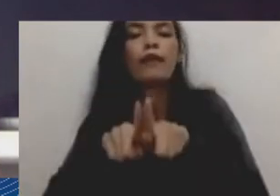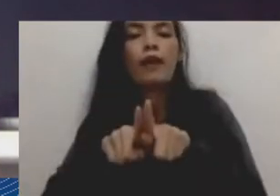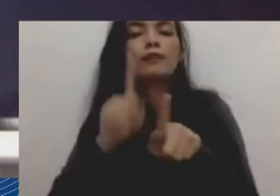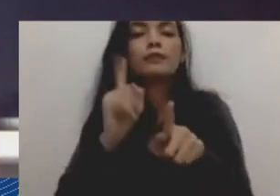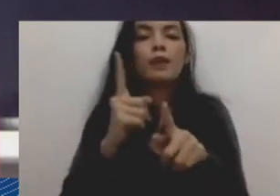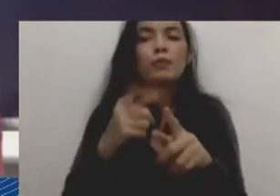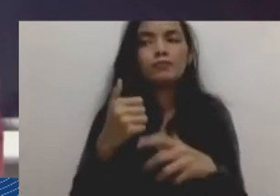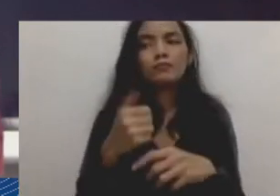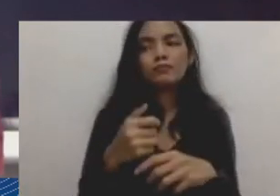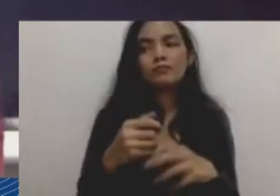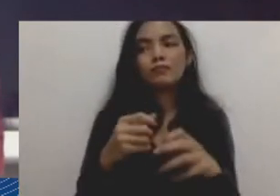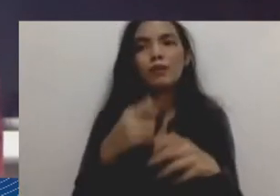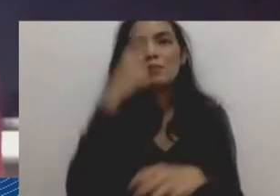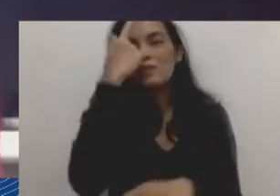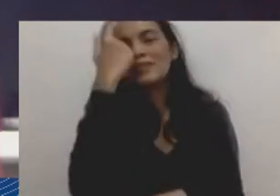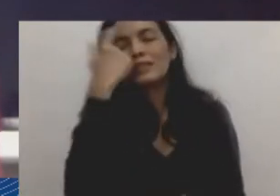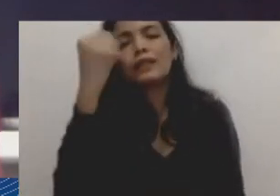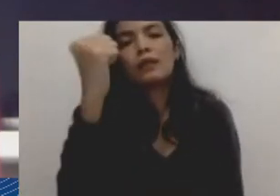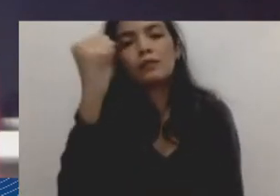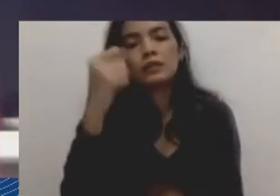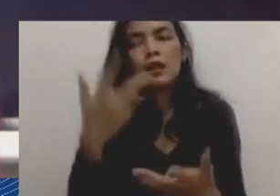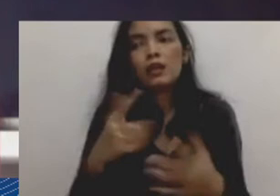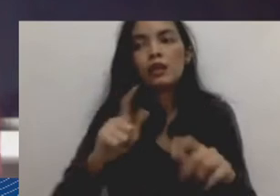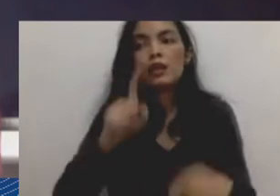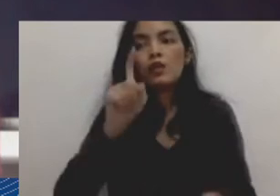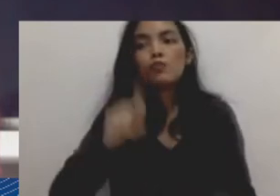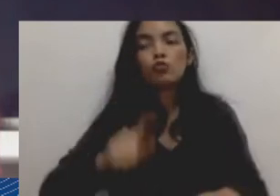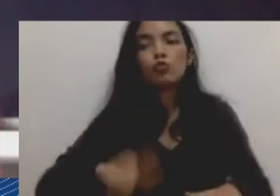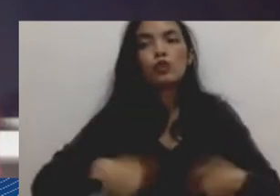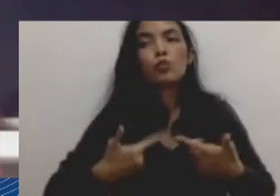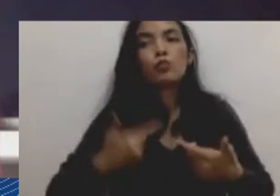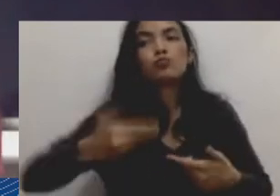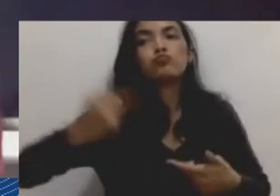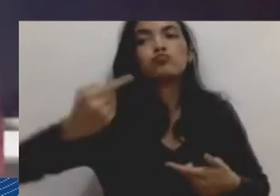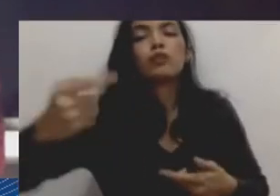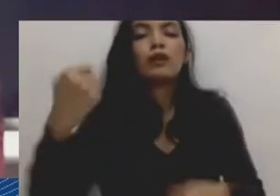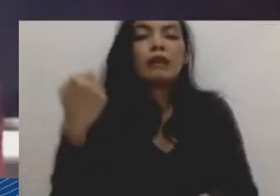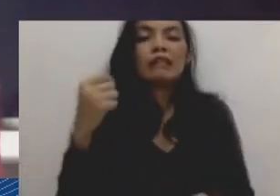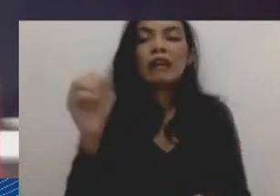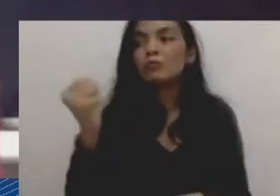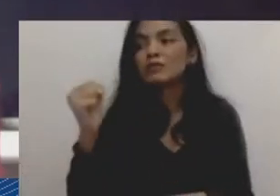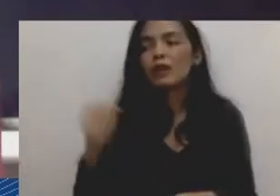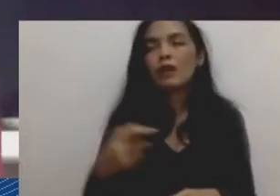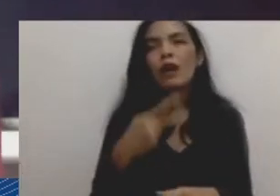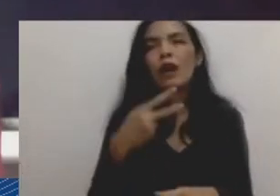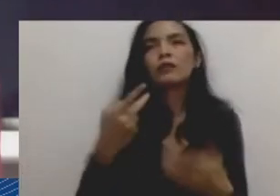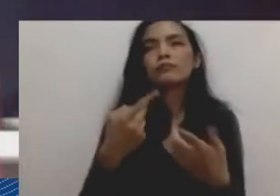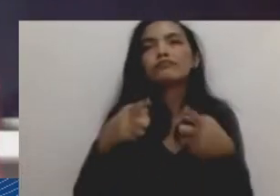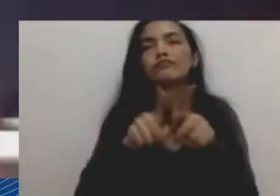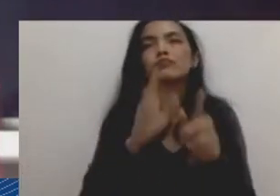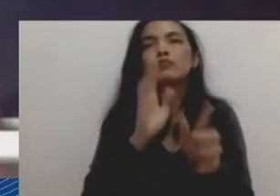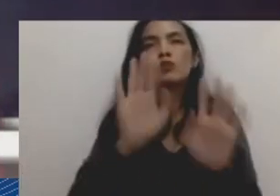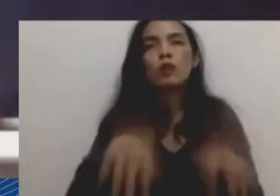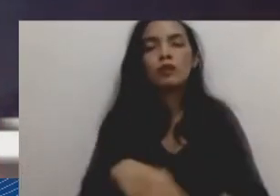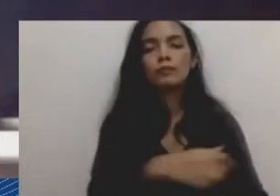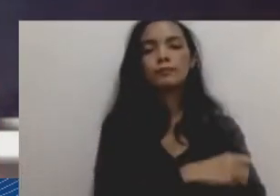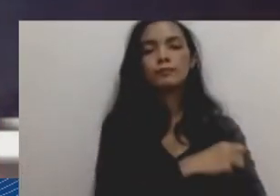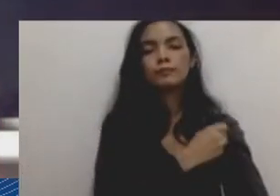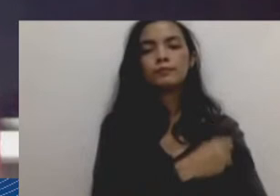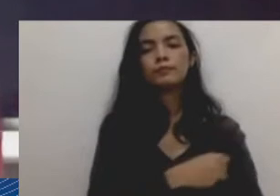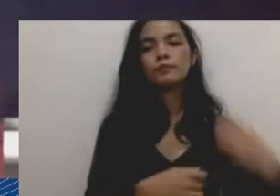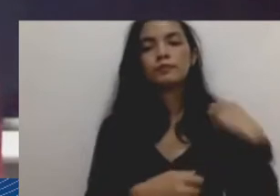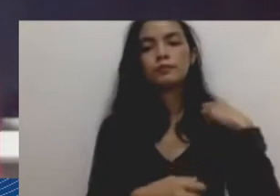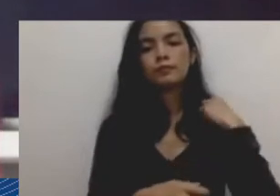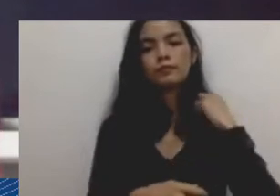mengakomodasi kebutuhan mereka sehari-hari. Okay, that's all the presentation from our speakers,